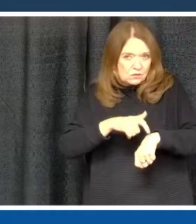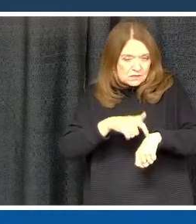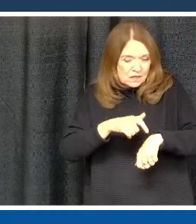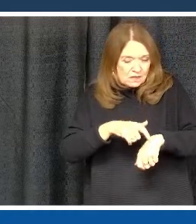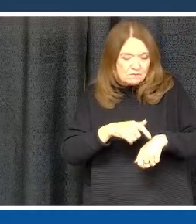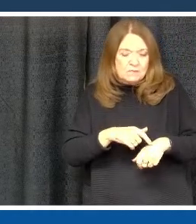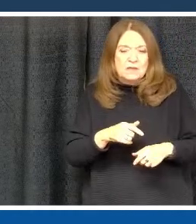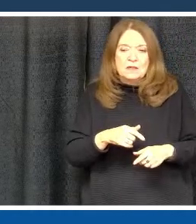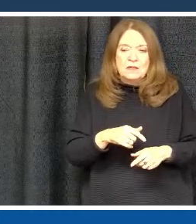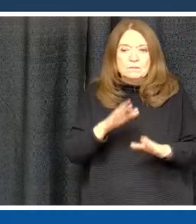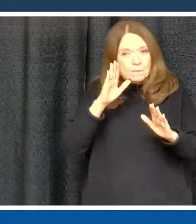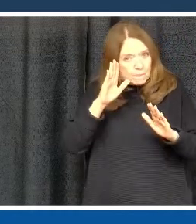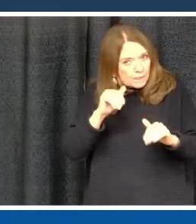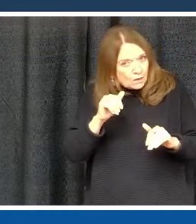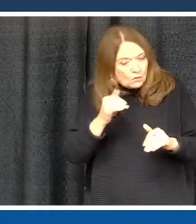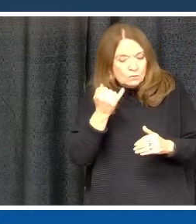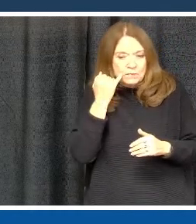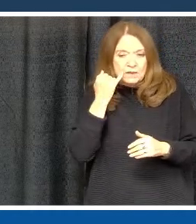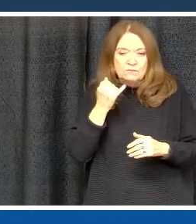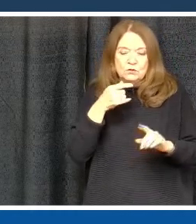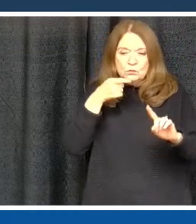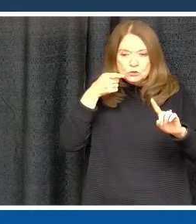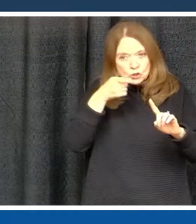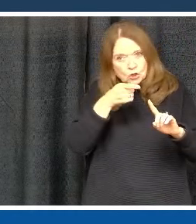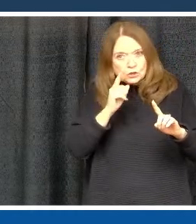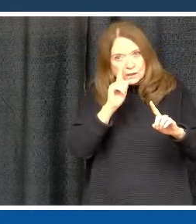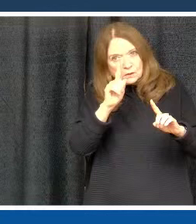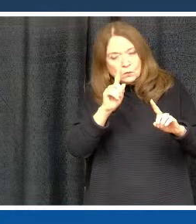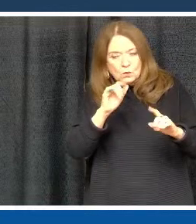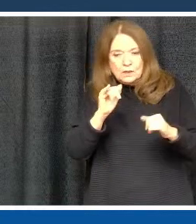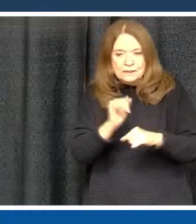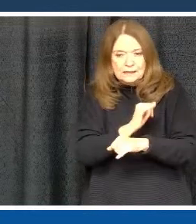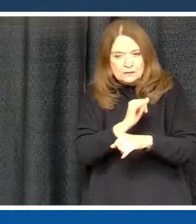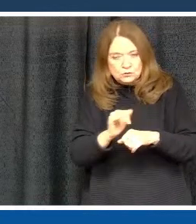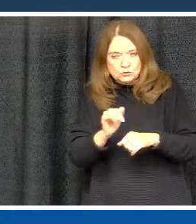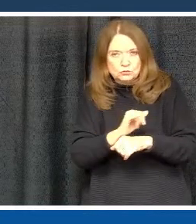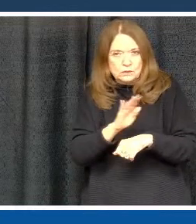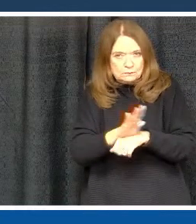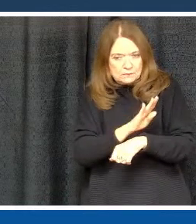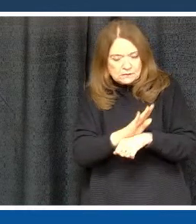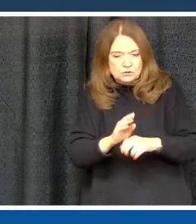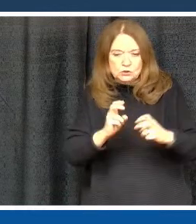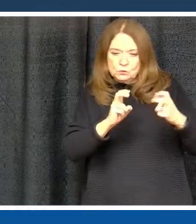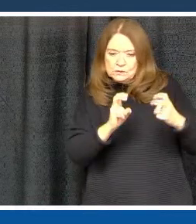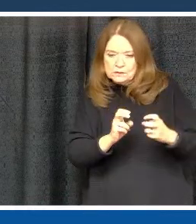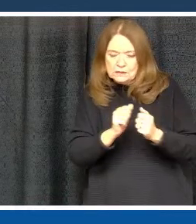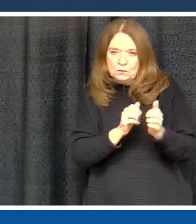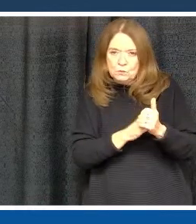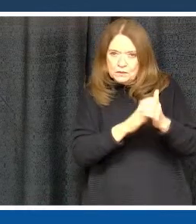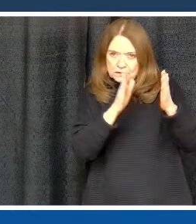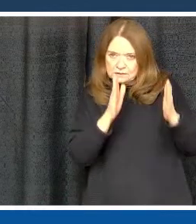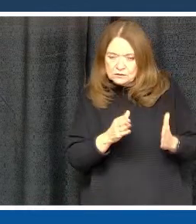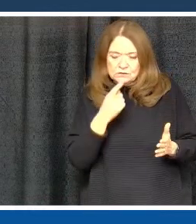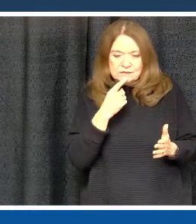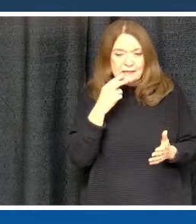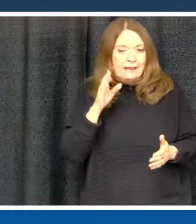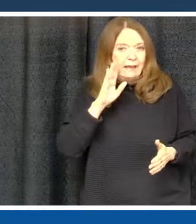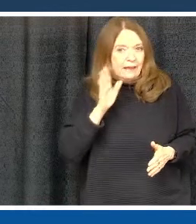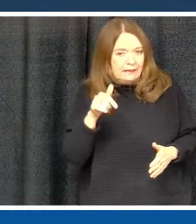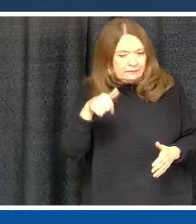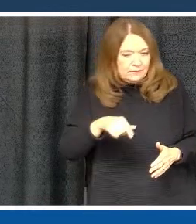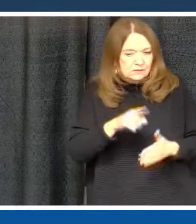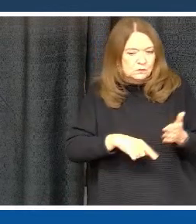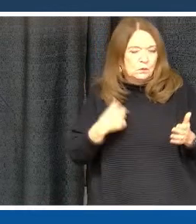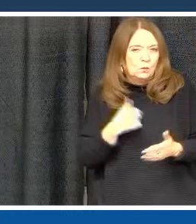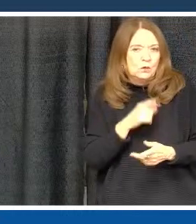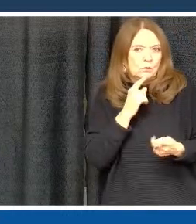would hope if you were targeting one industry, one sector, you would sit down with the leaders of that sector in your market and say, hey, here's what we're proposing.